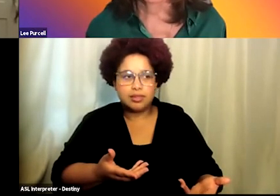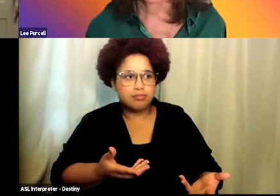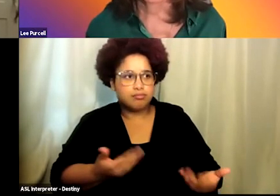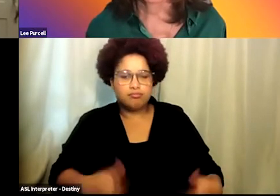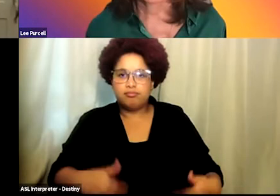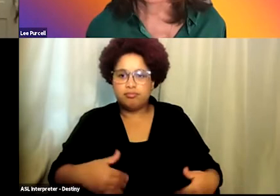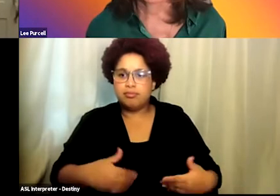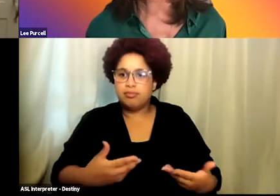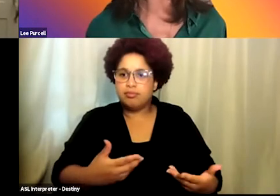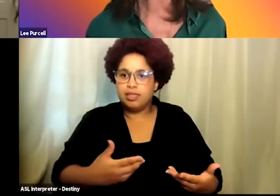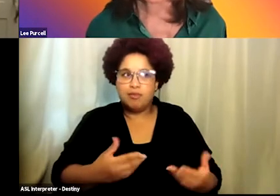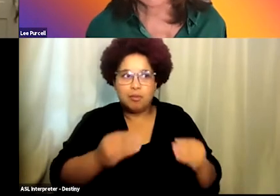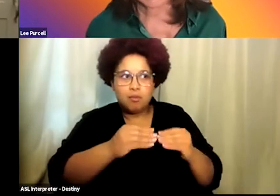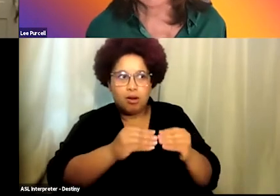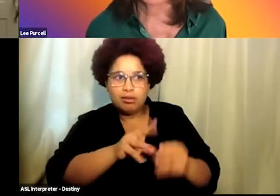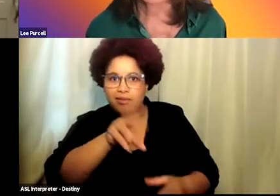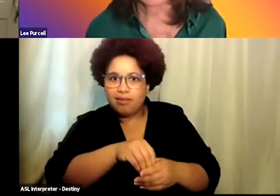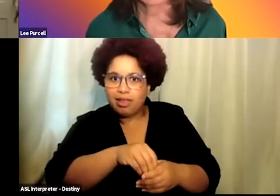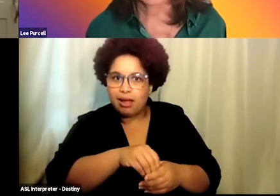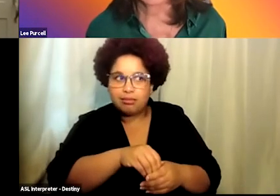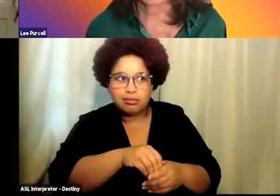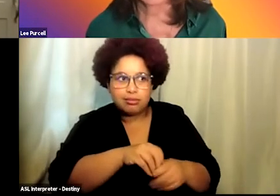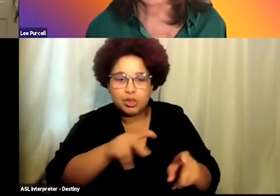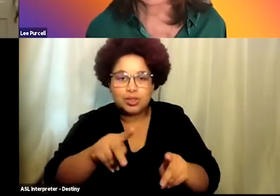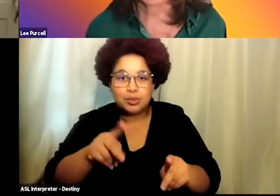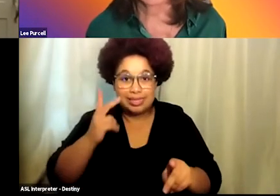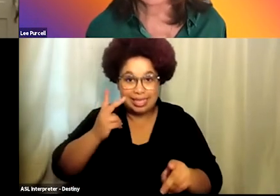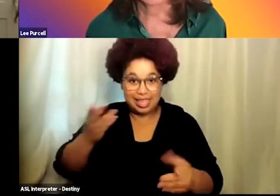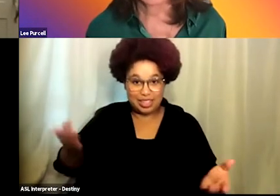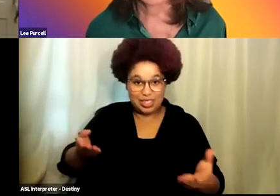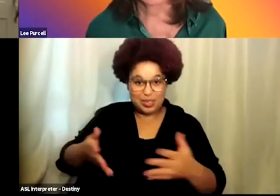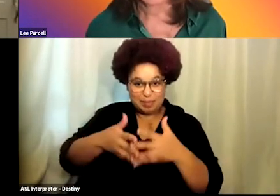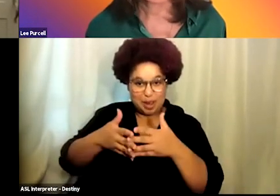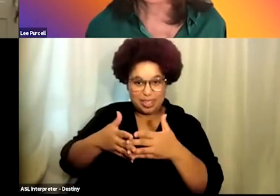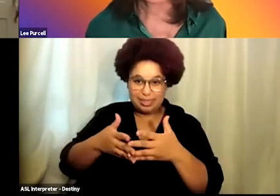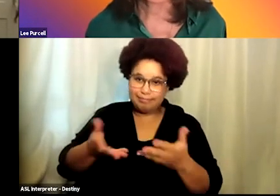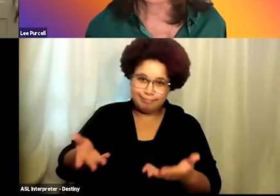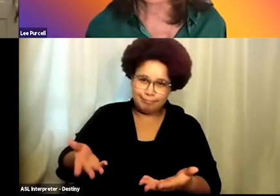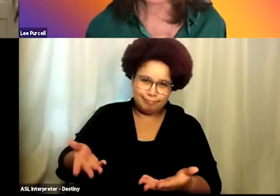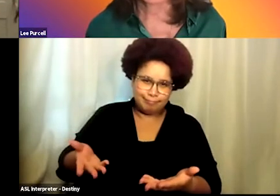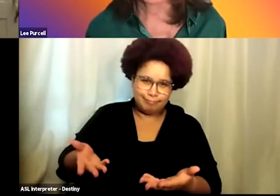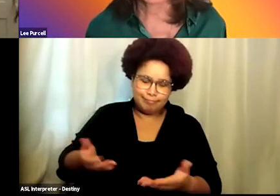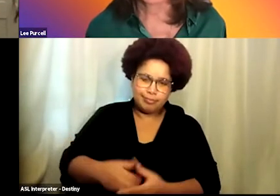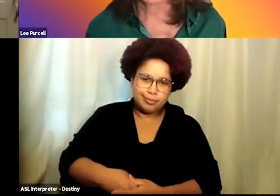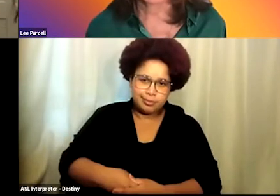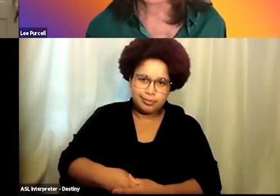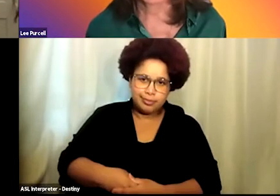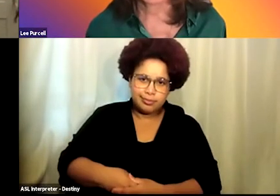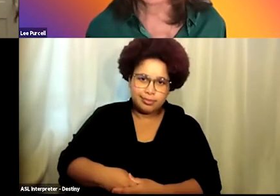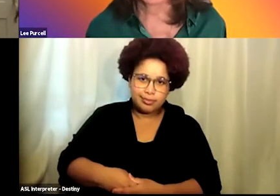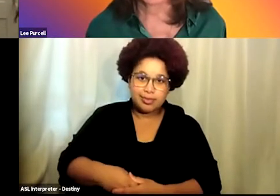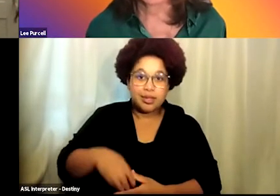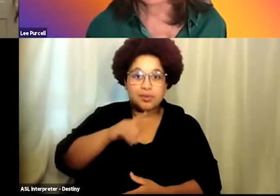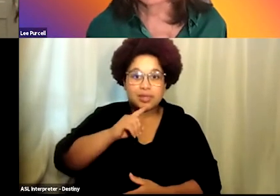viability there for other things as well. And we don't see that really in this country. And that